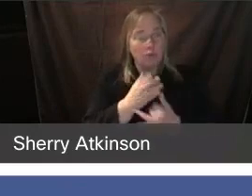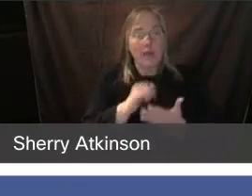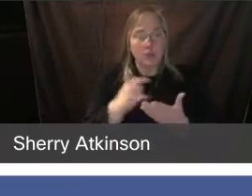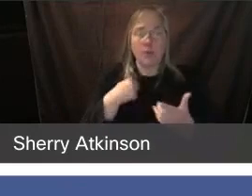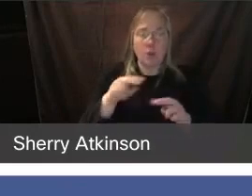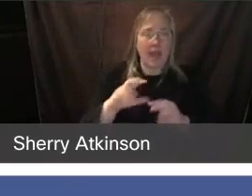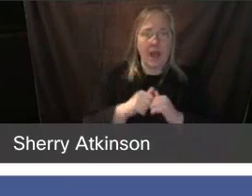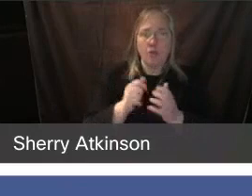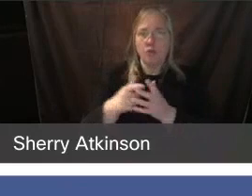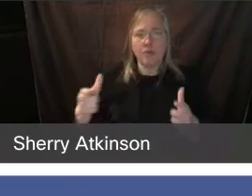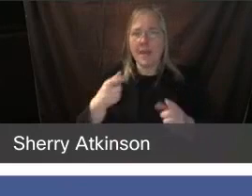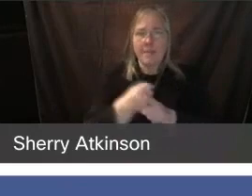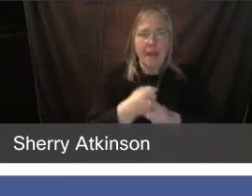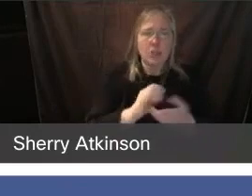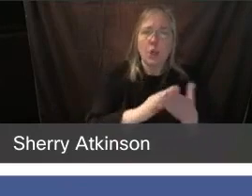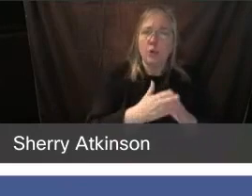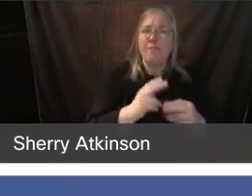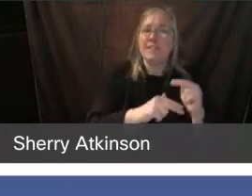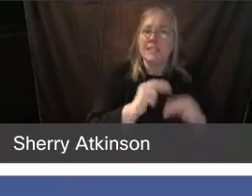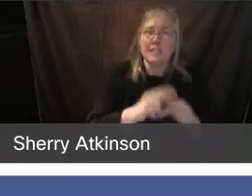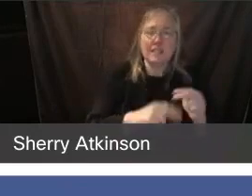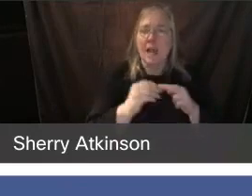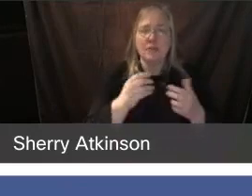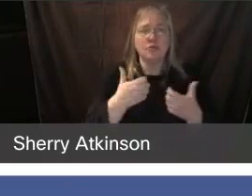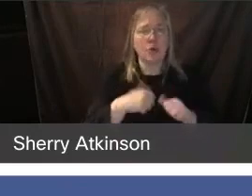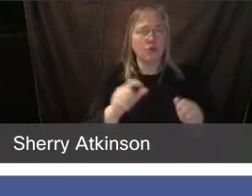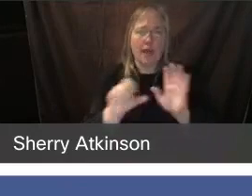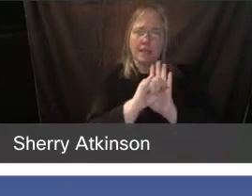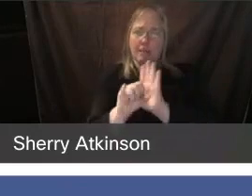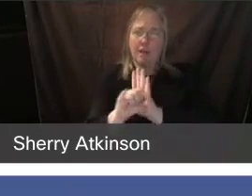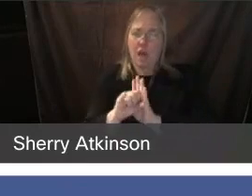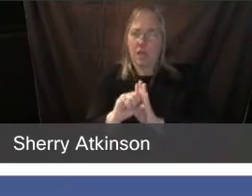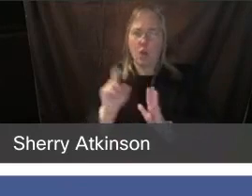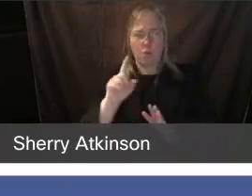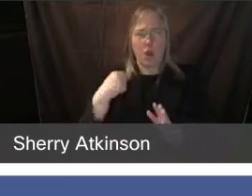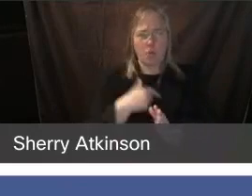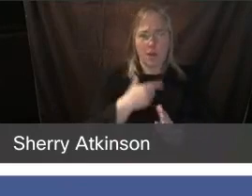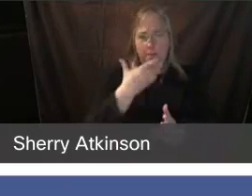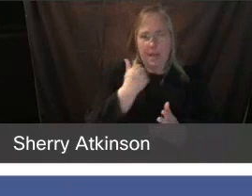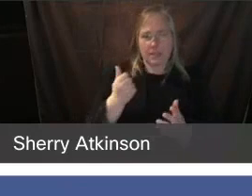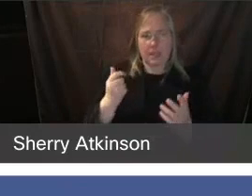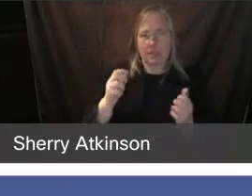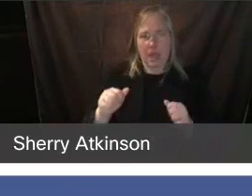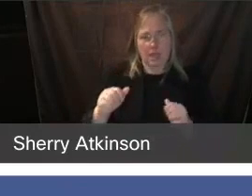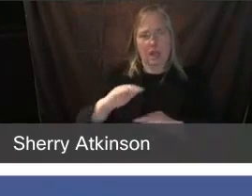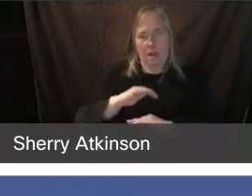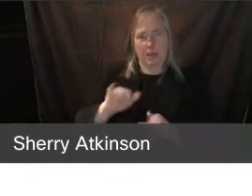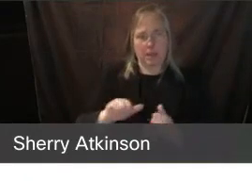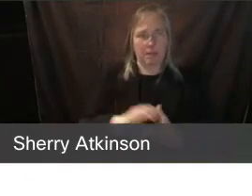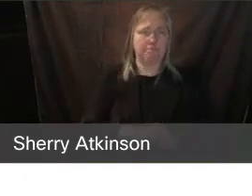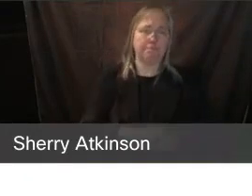facilities and trying to identify where we may be able to best accommodate it. Next slide, please.